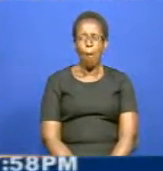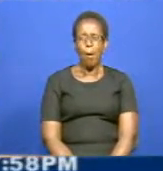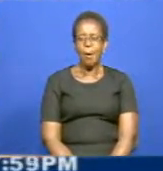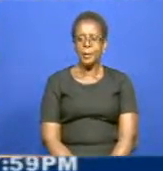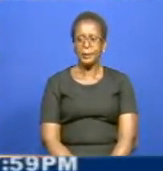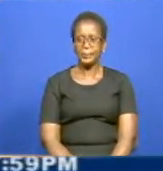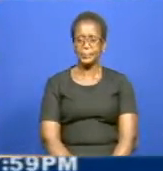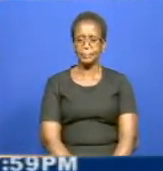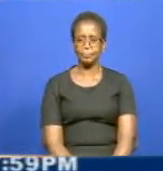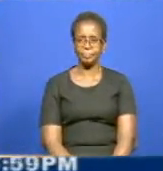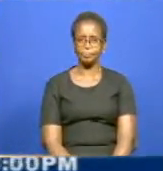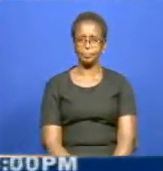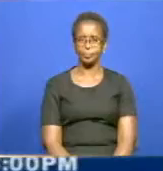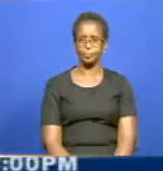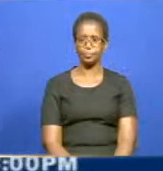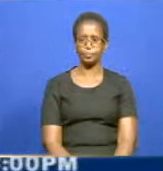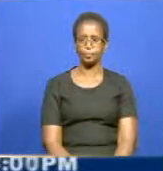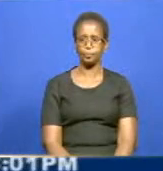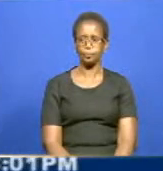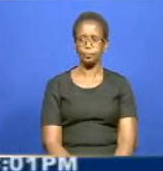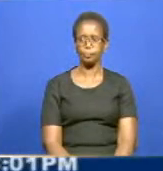Mr. Speaker, I beg